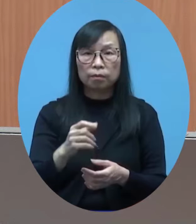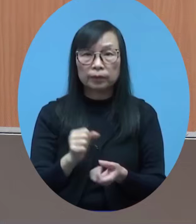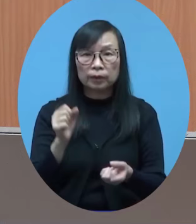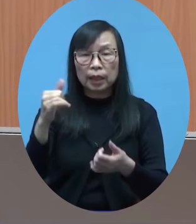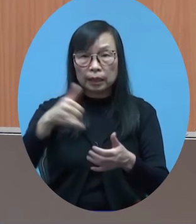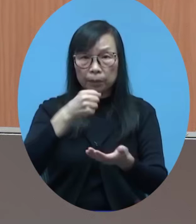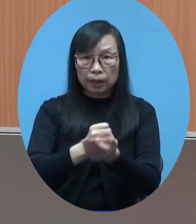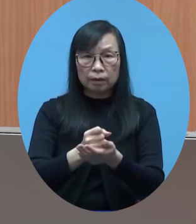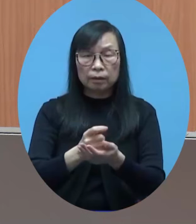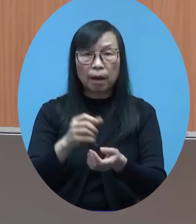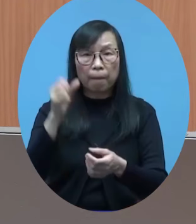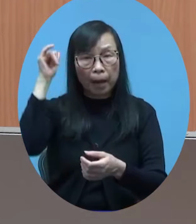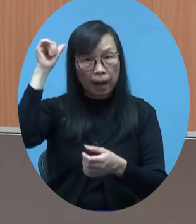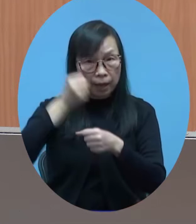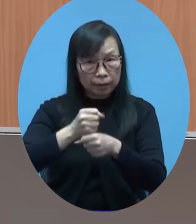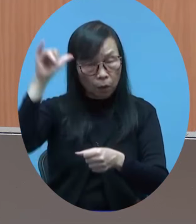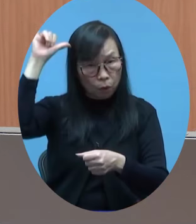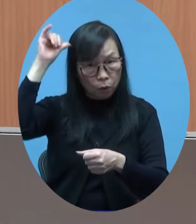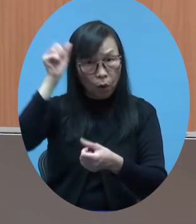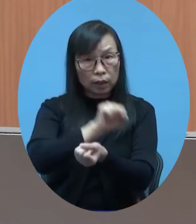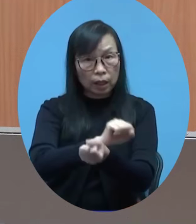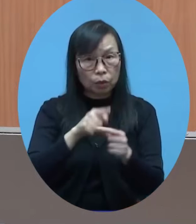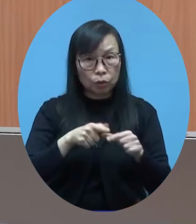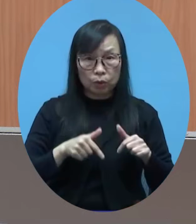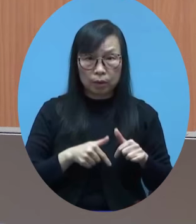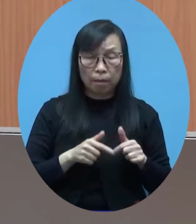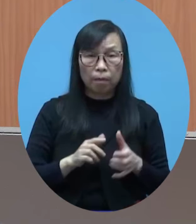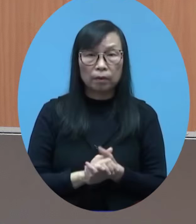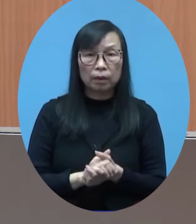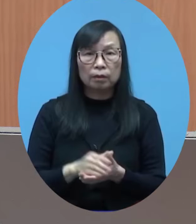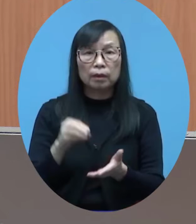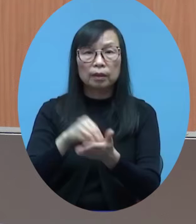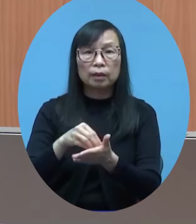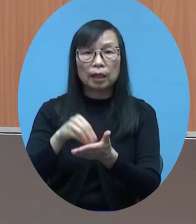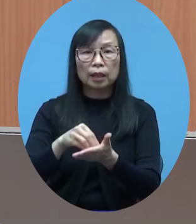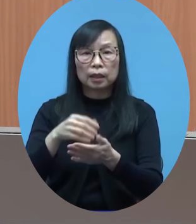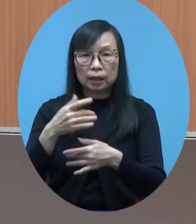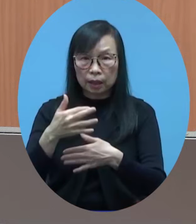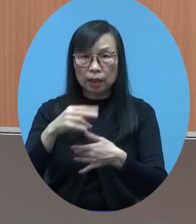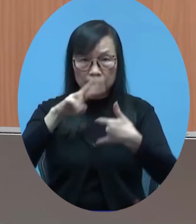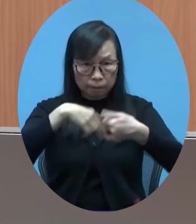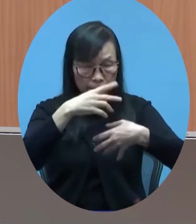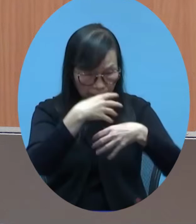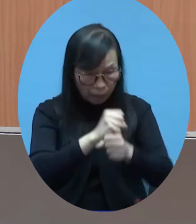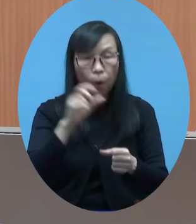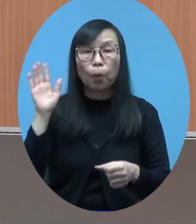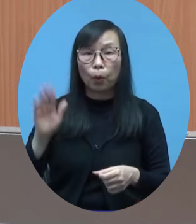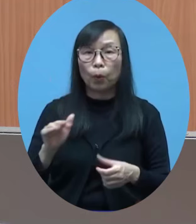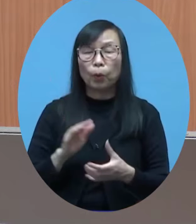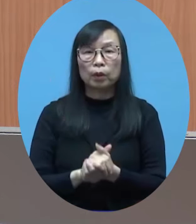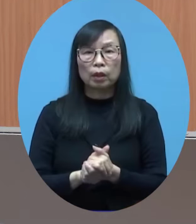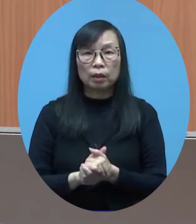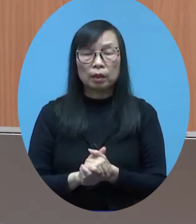Center, they have undergo regular testing and will test all newly admitted